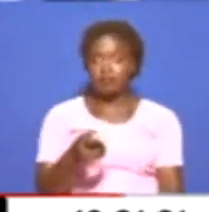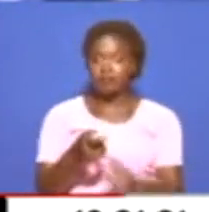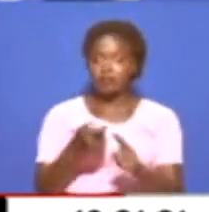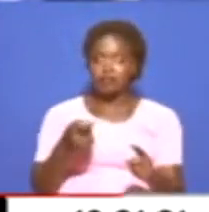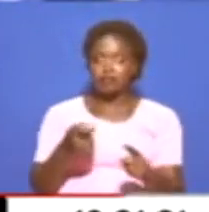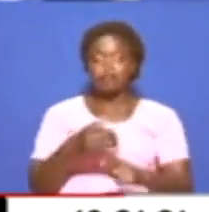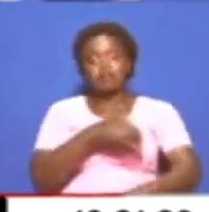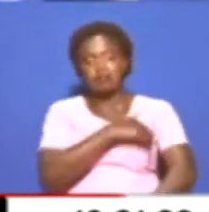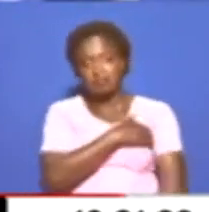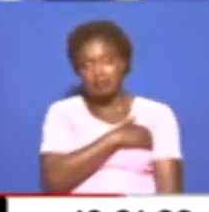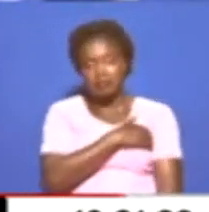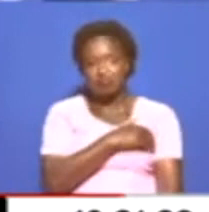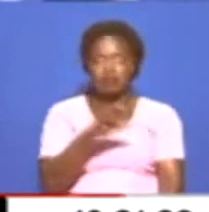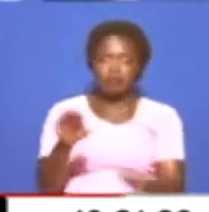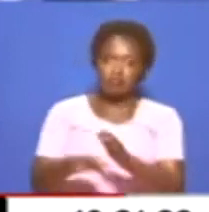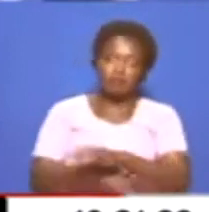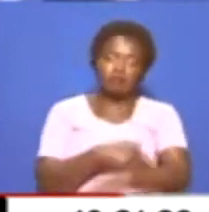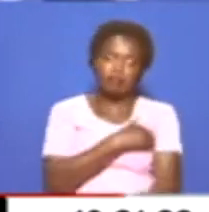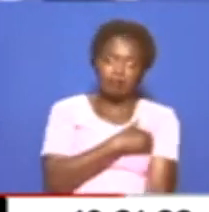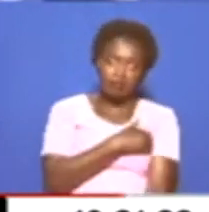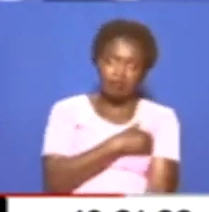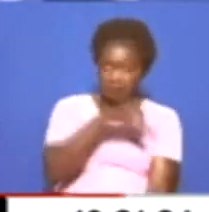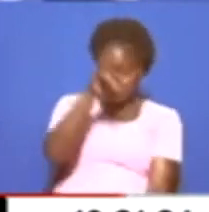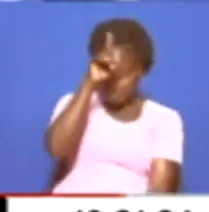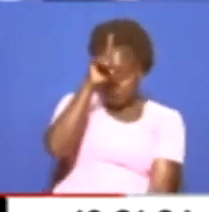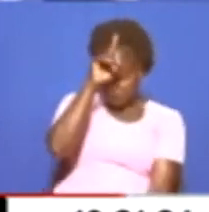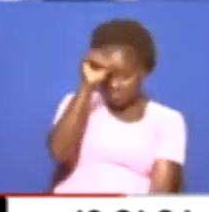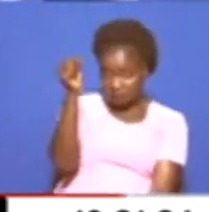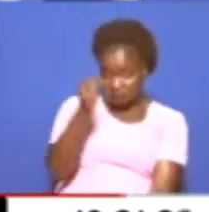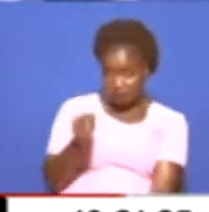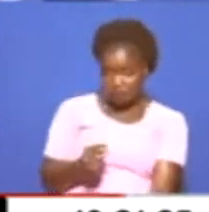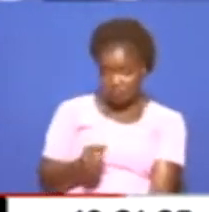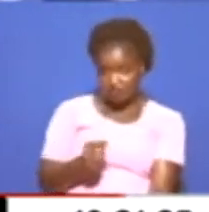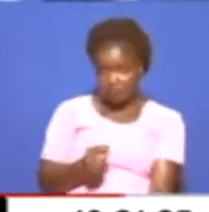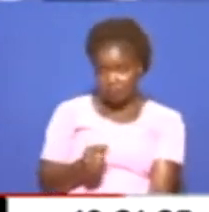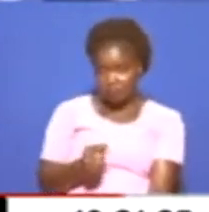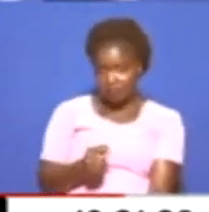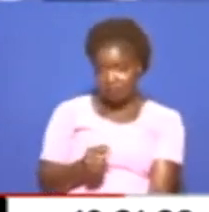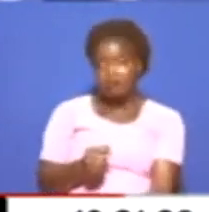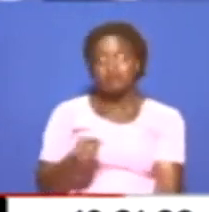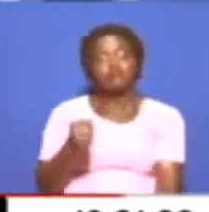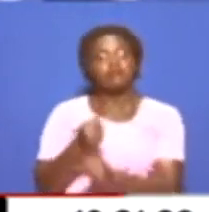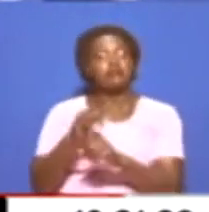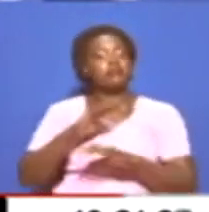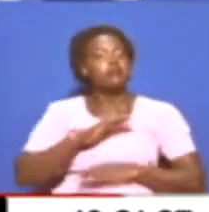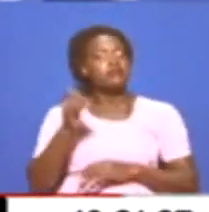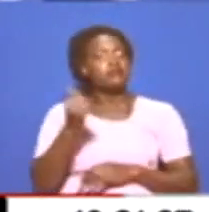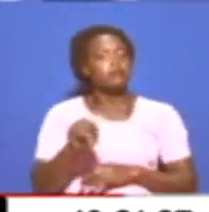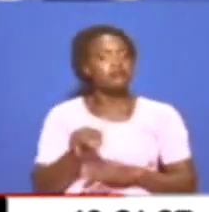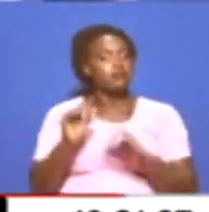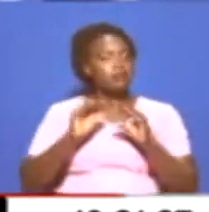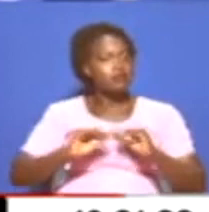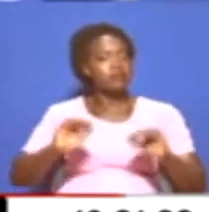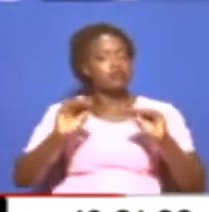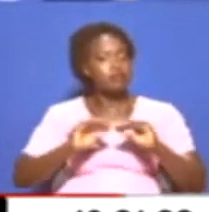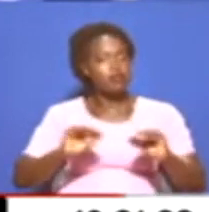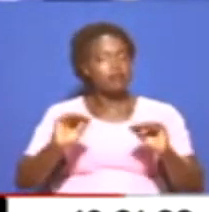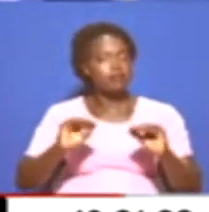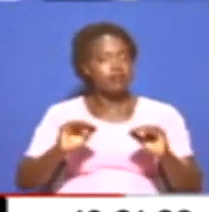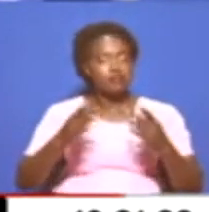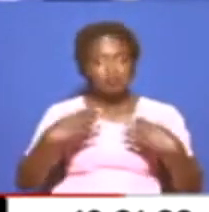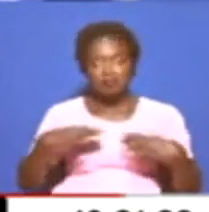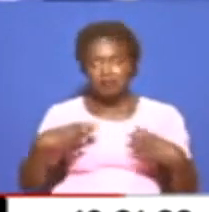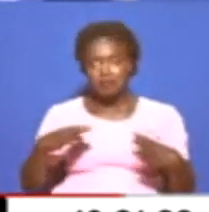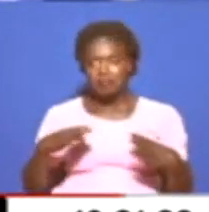chief, sub-chief, and the village elders. Mm-hmm. They've not done enough in terms of sensitization. Mm-hmm. People